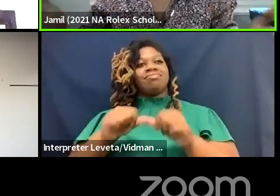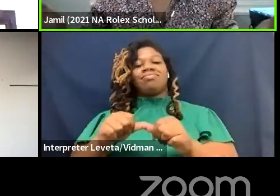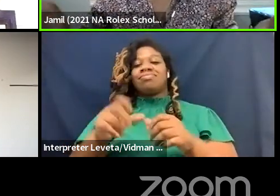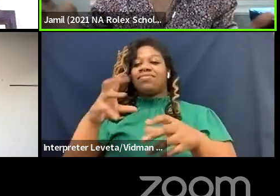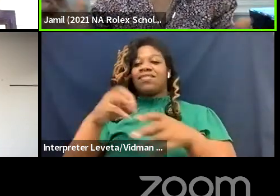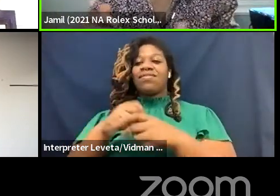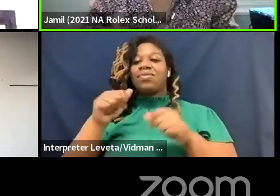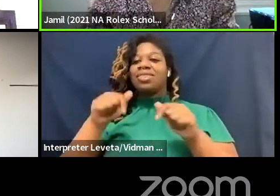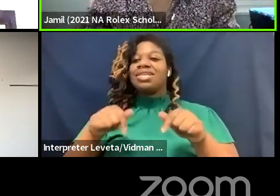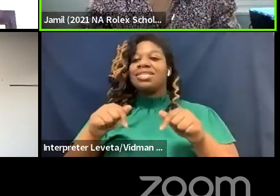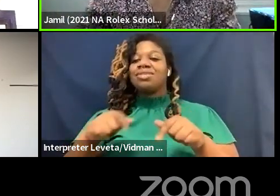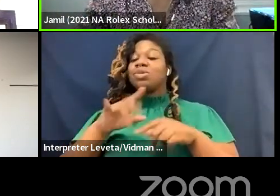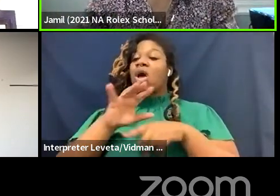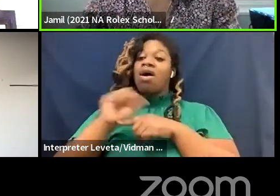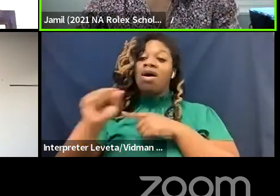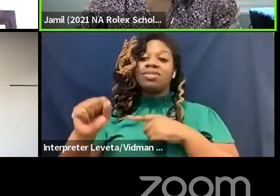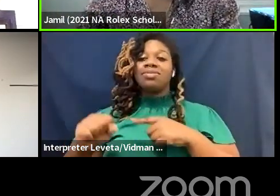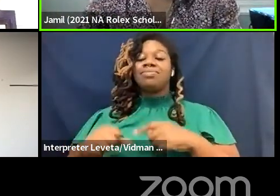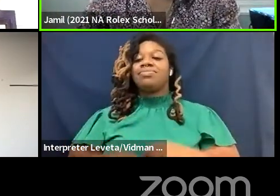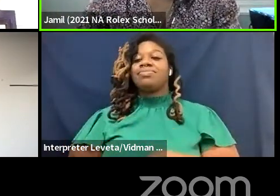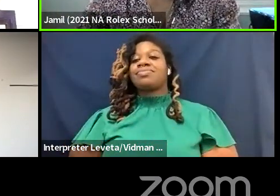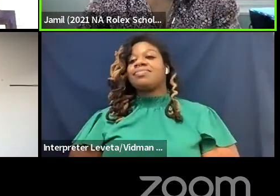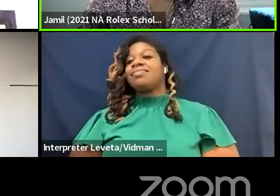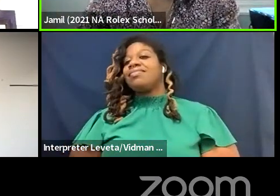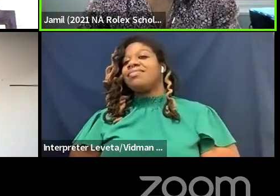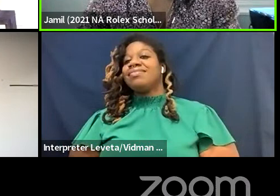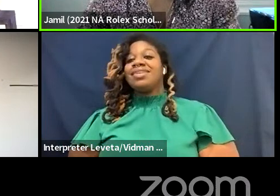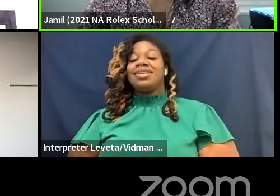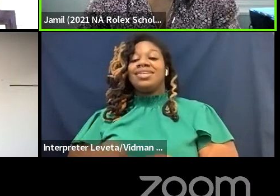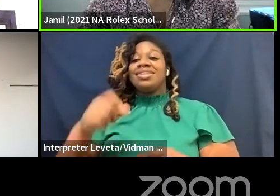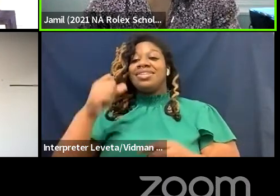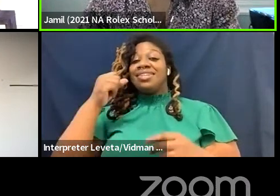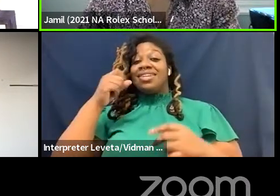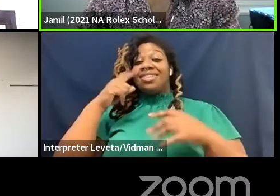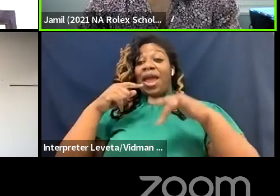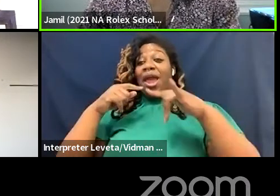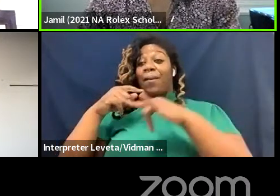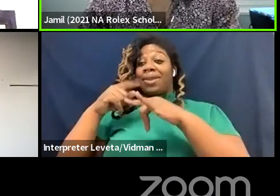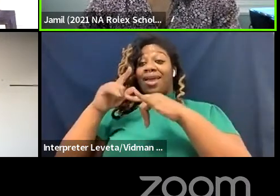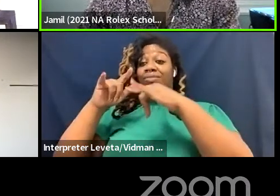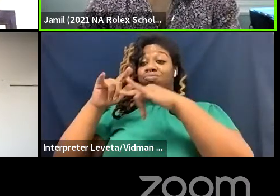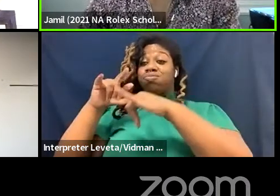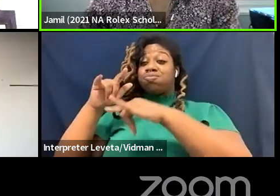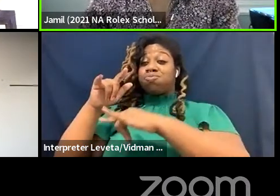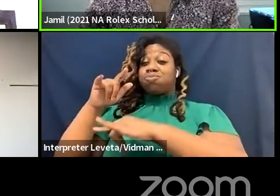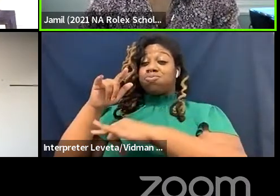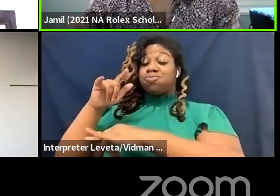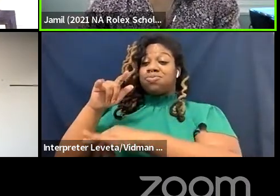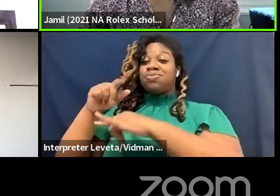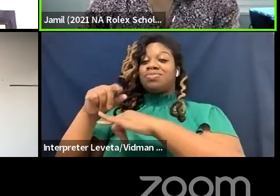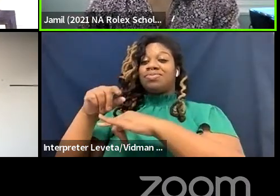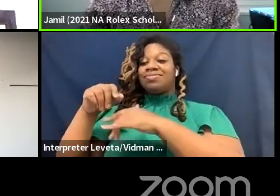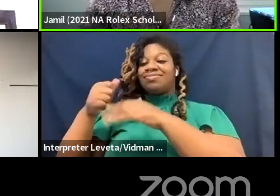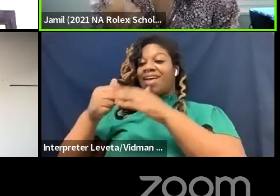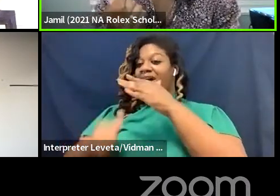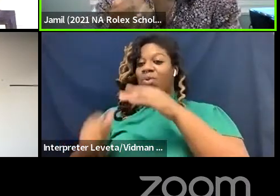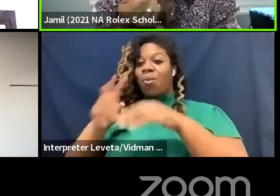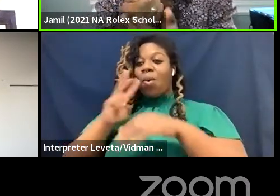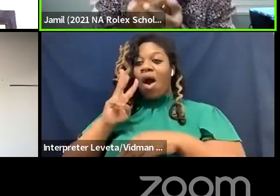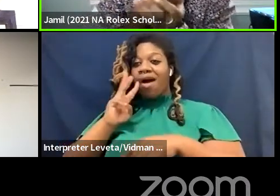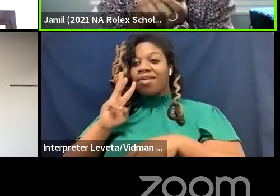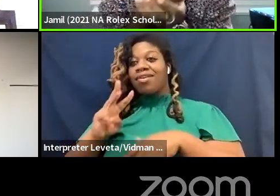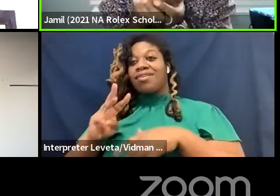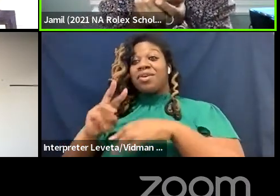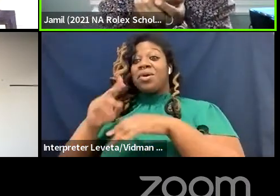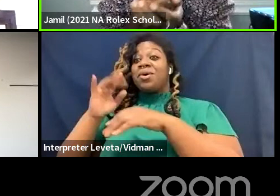we were on top of like a sunken airplane, and I was a little nervous because it's dark, it's night,